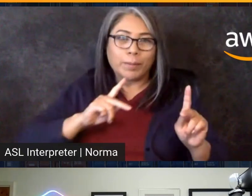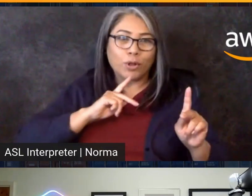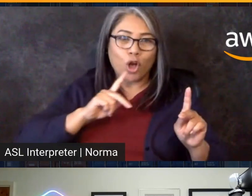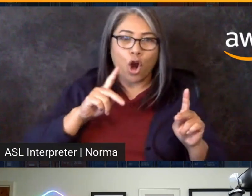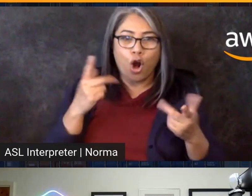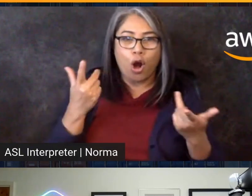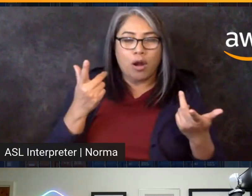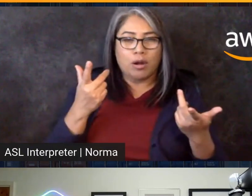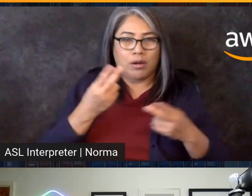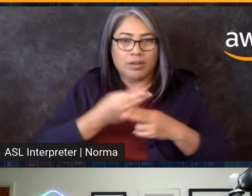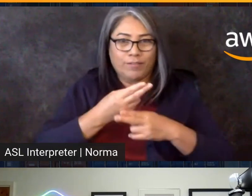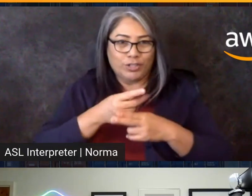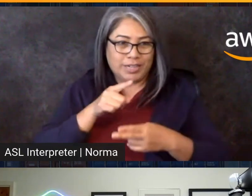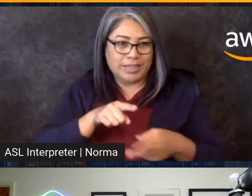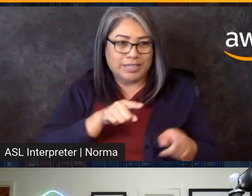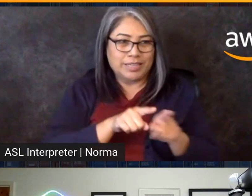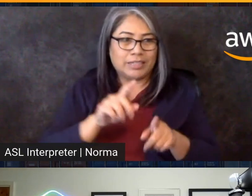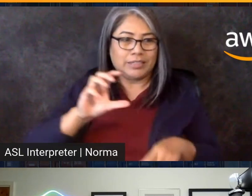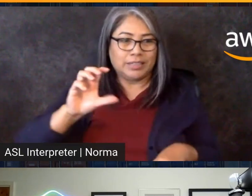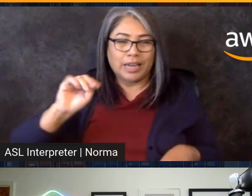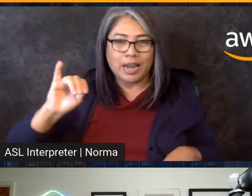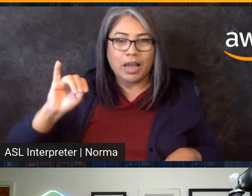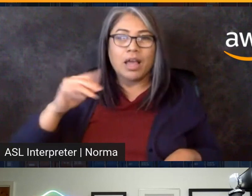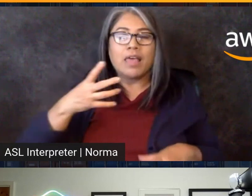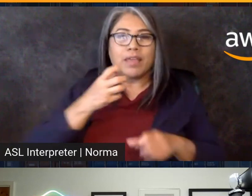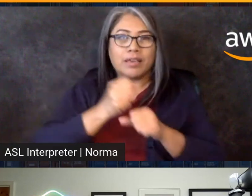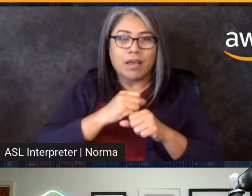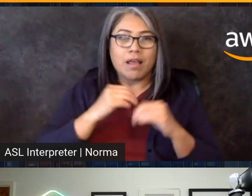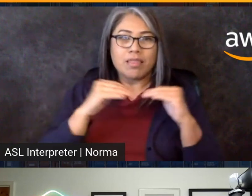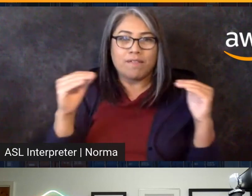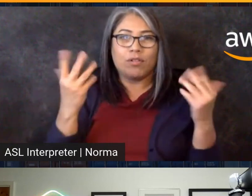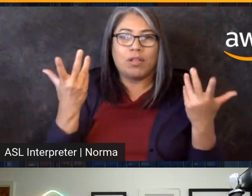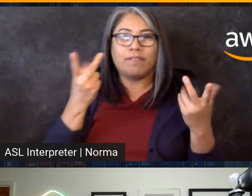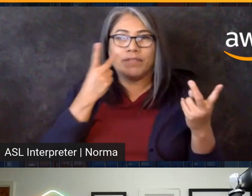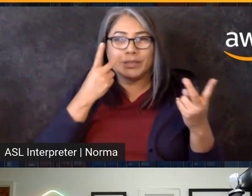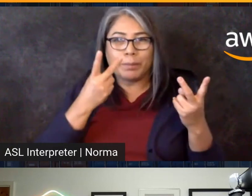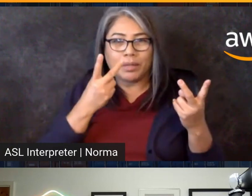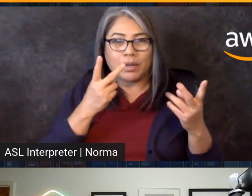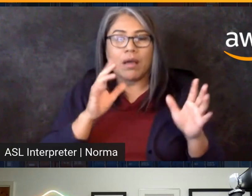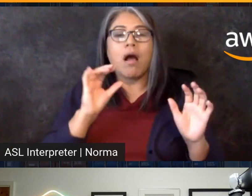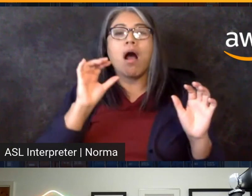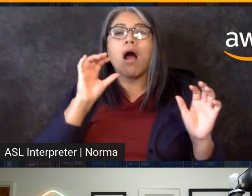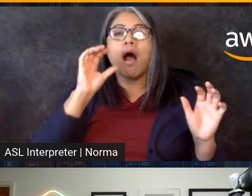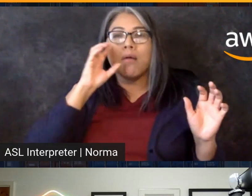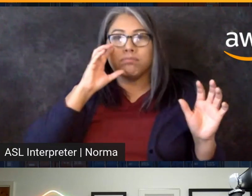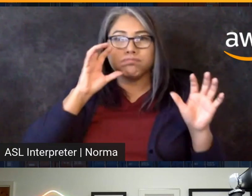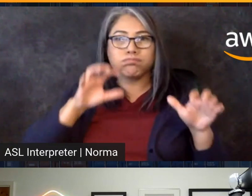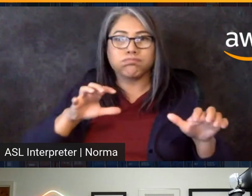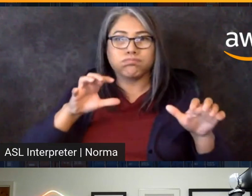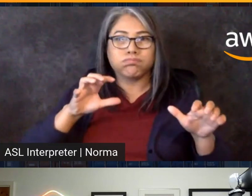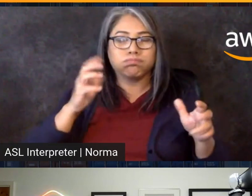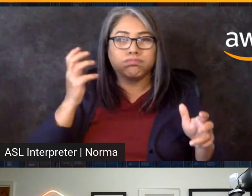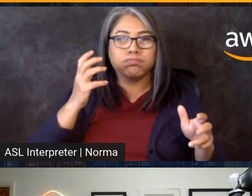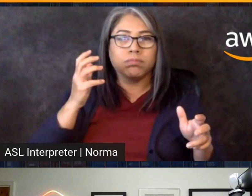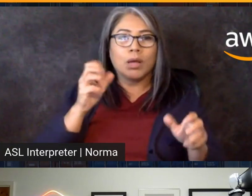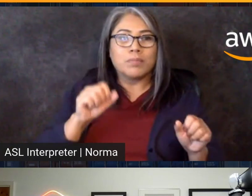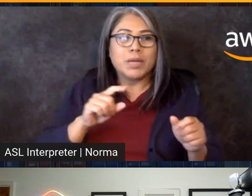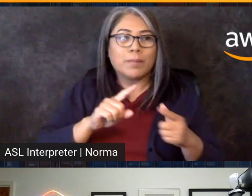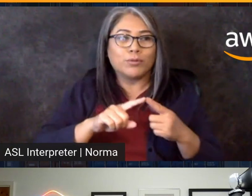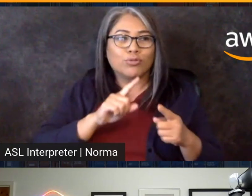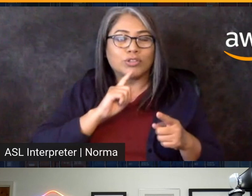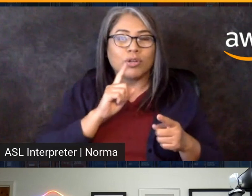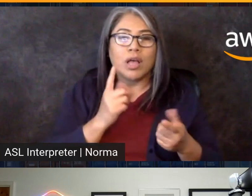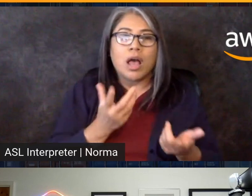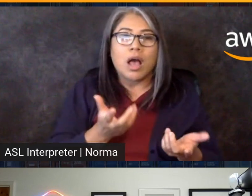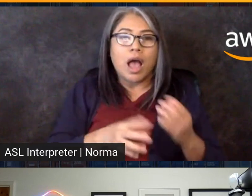level of visibility just out of the box that just blows them away, right? Being able to actually like a lot of more secure environments now are doing